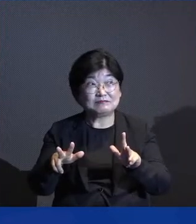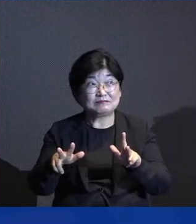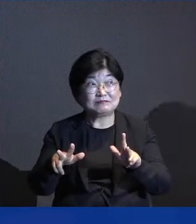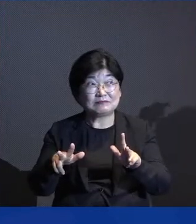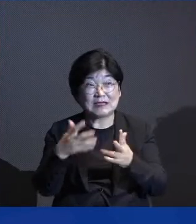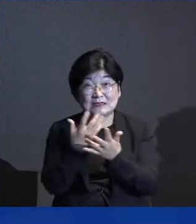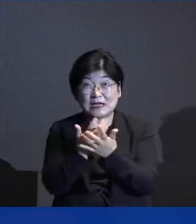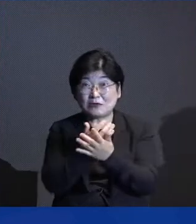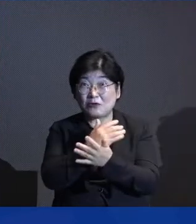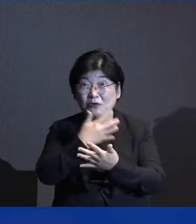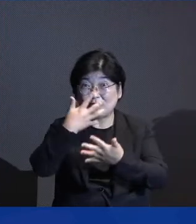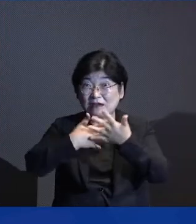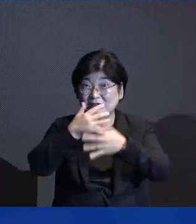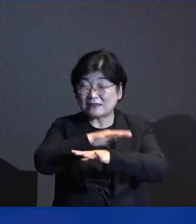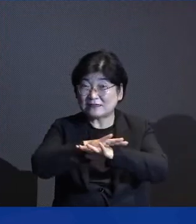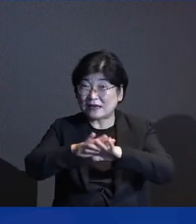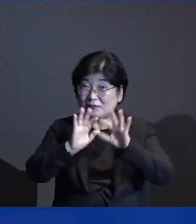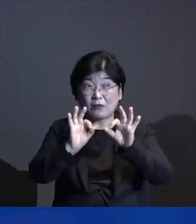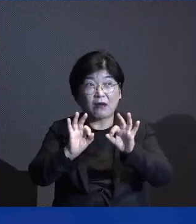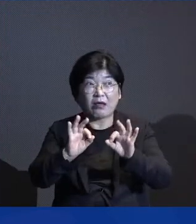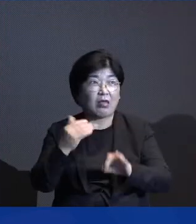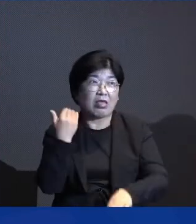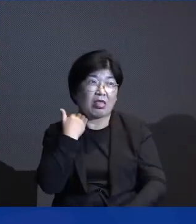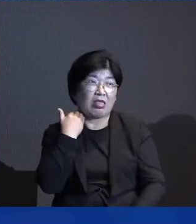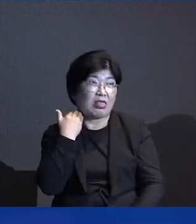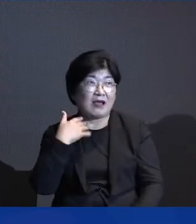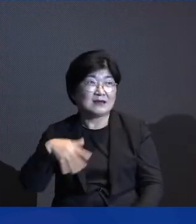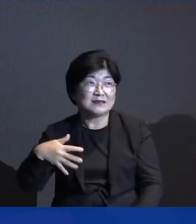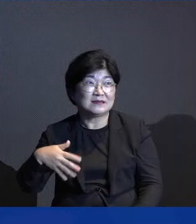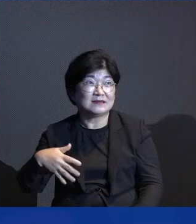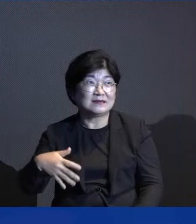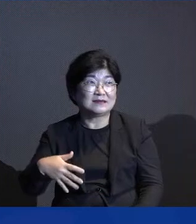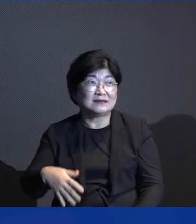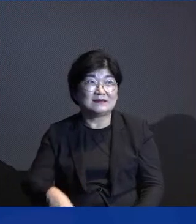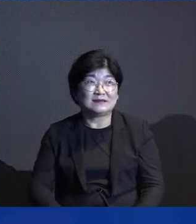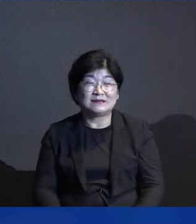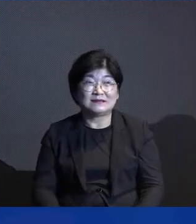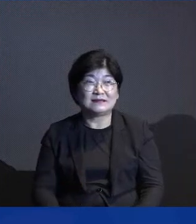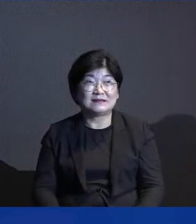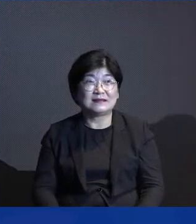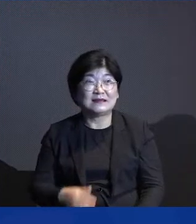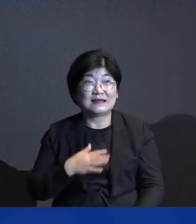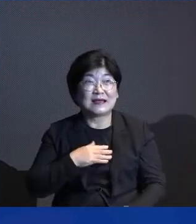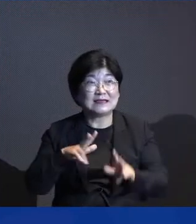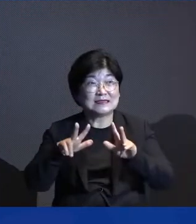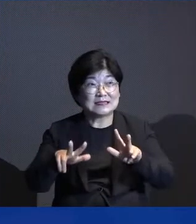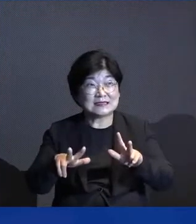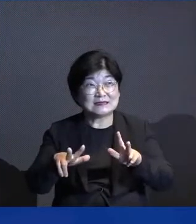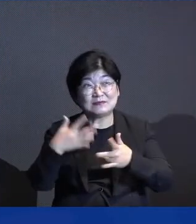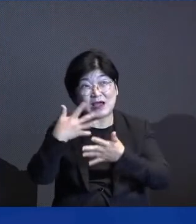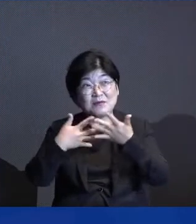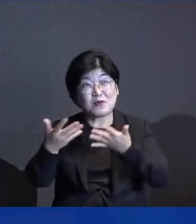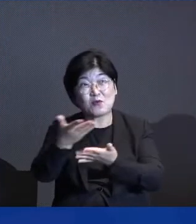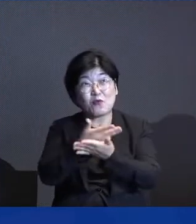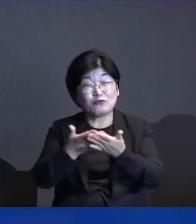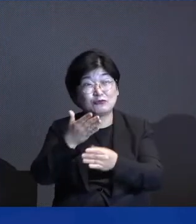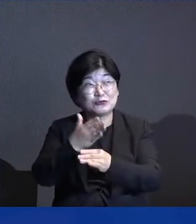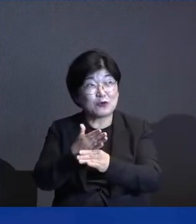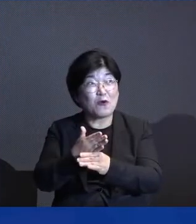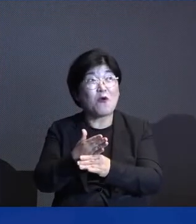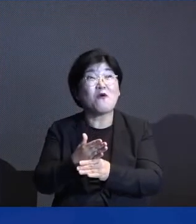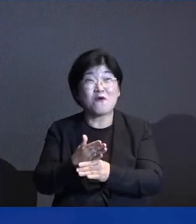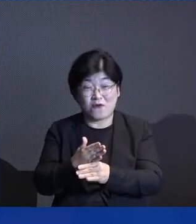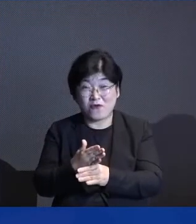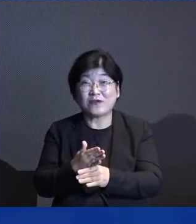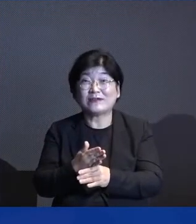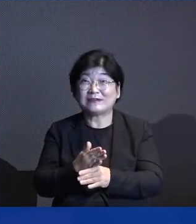your slides yet. Actually, I did already, but for some reason it's gone. What about now? Yeah, we